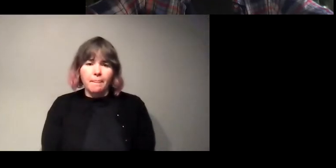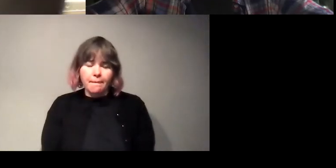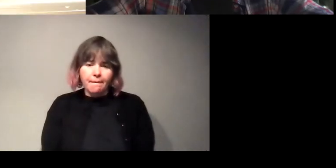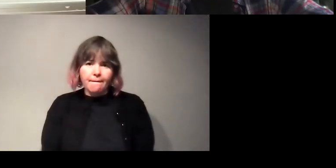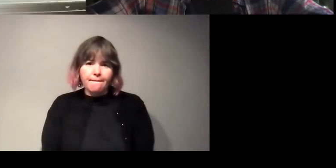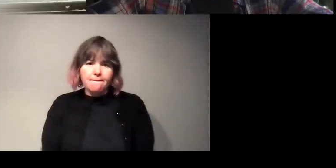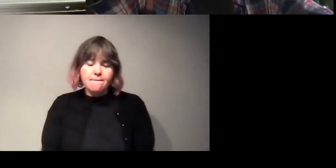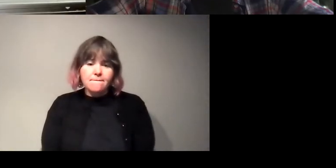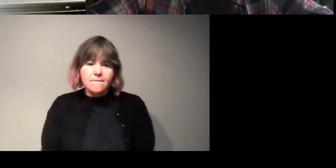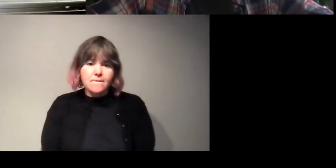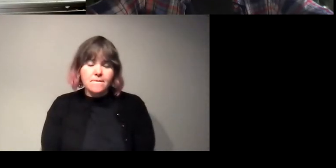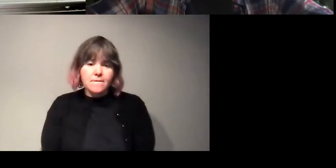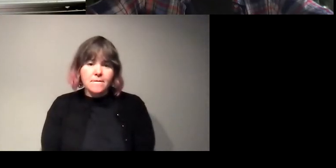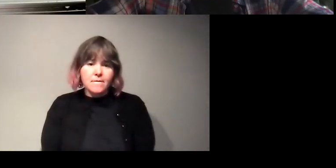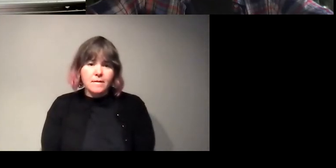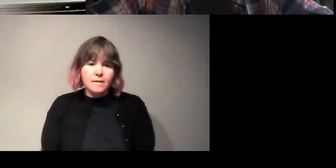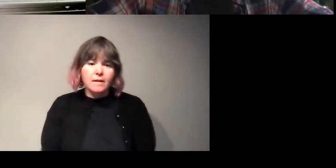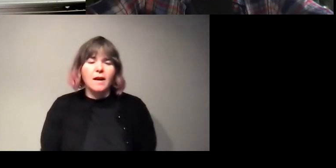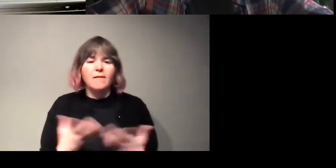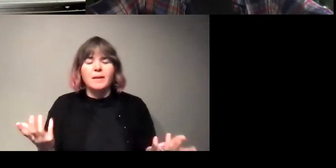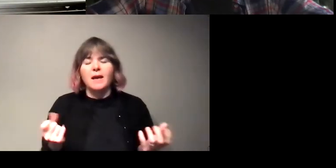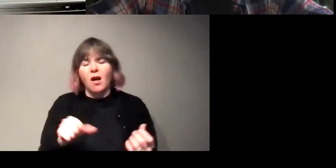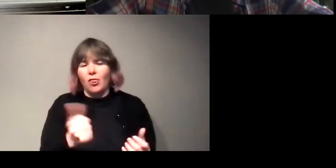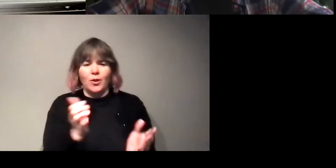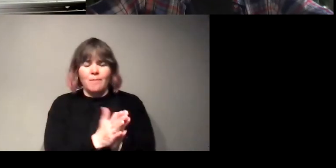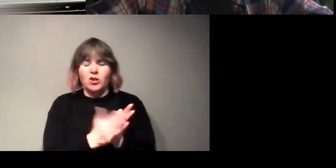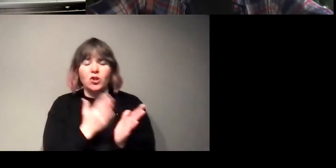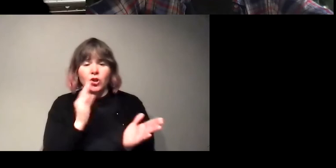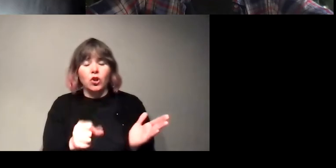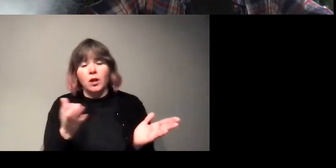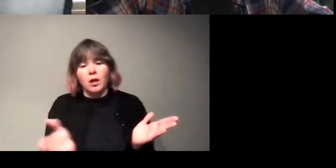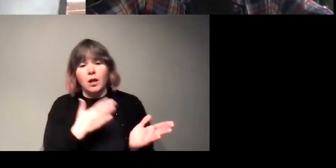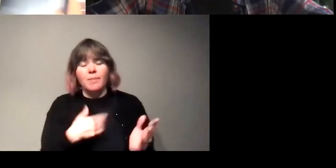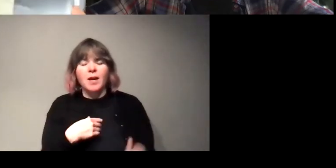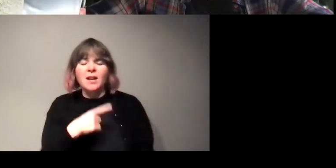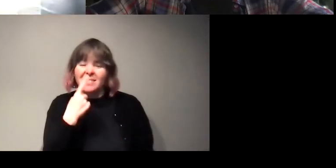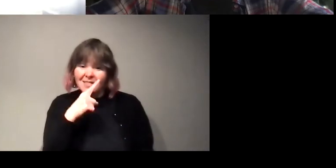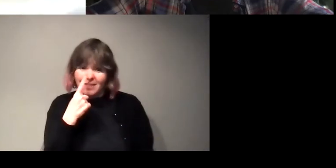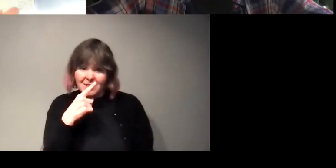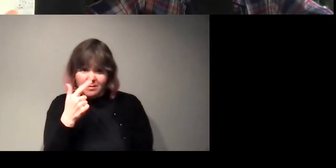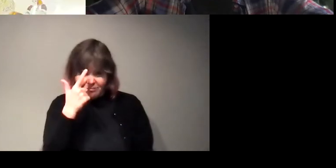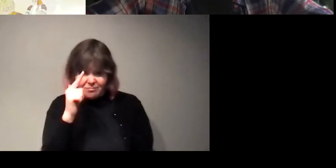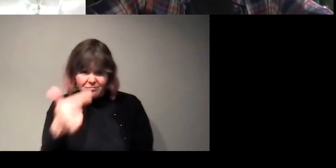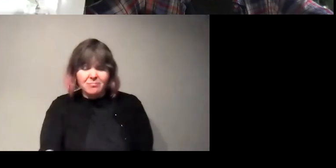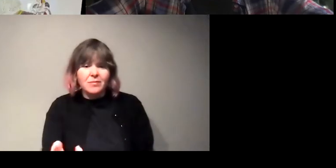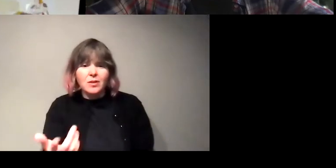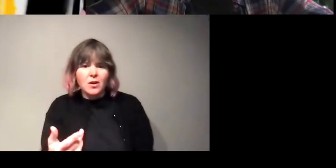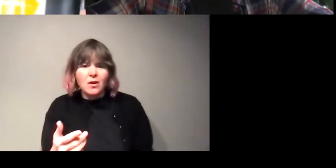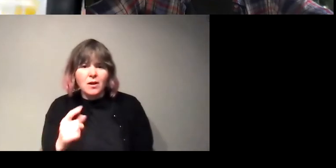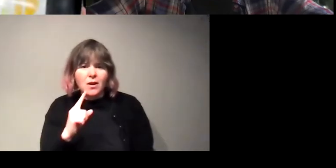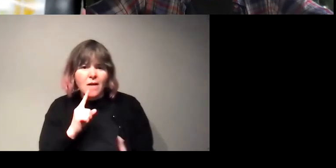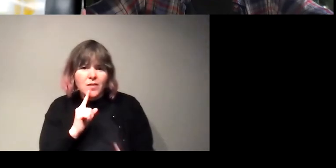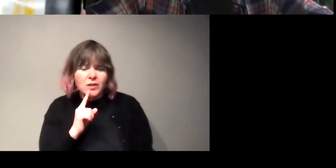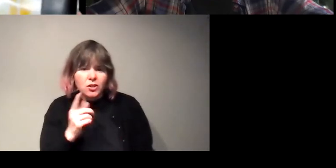I have tons of books I could flip through, but at this point, I would love to open up to conversations. And